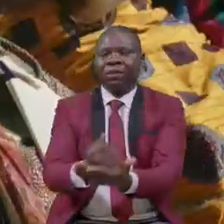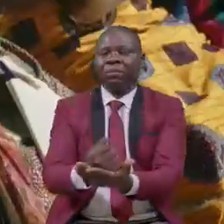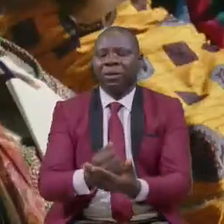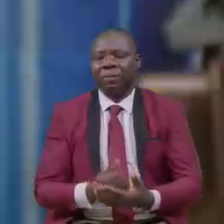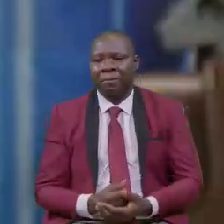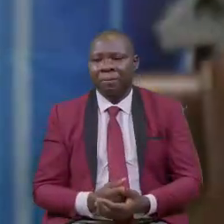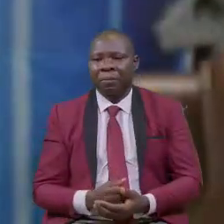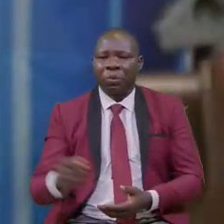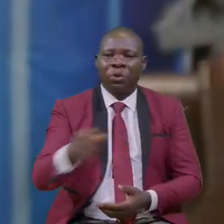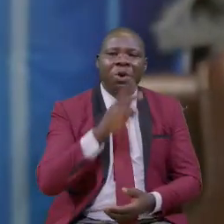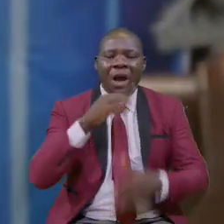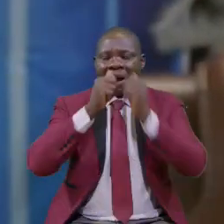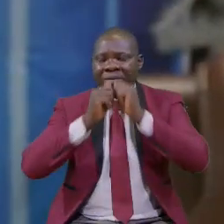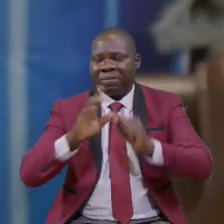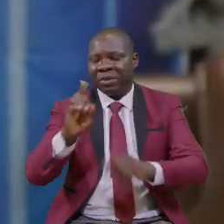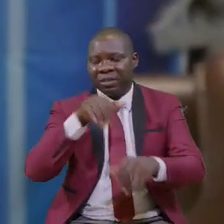You are blessed.